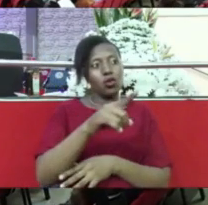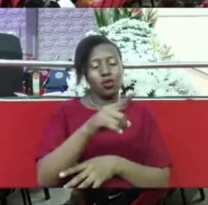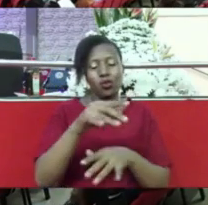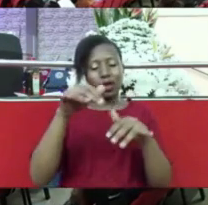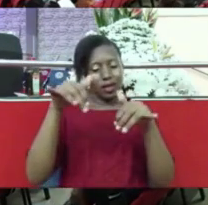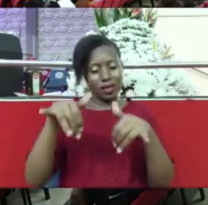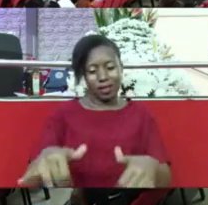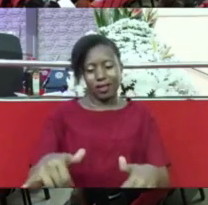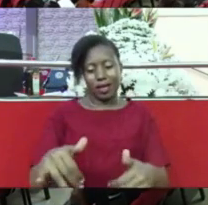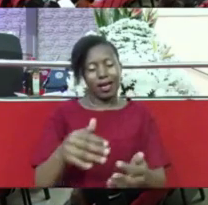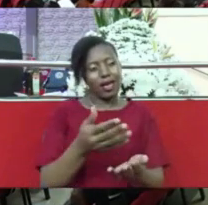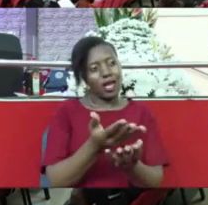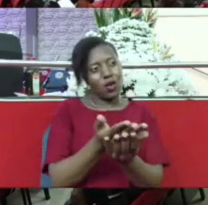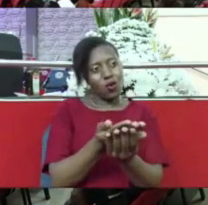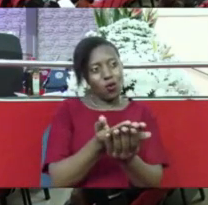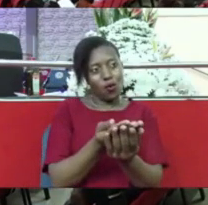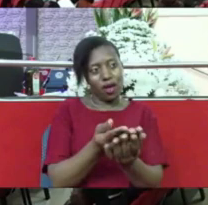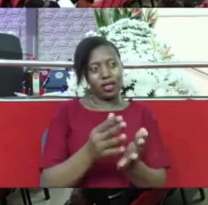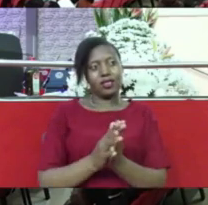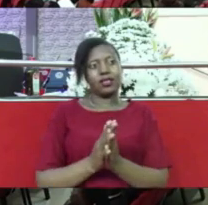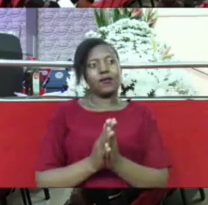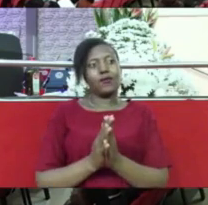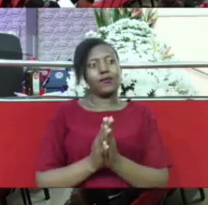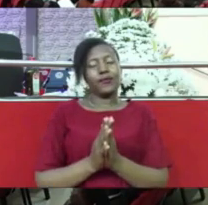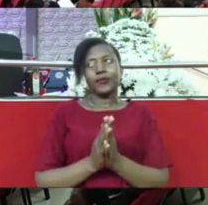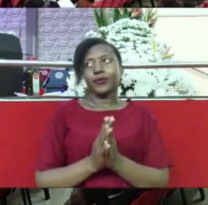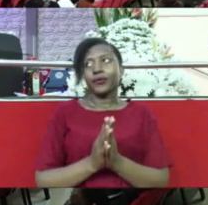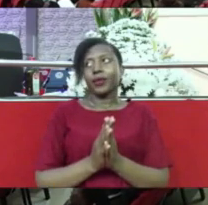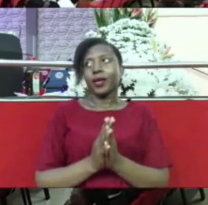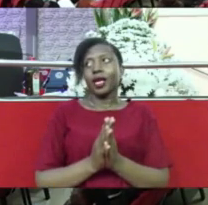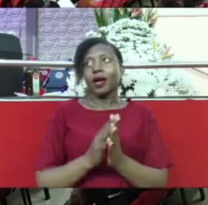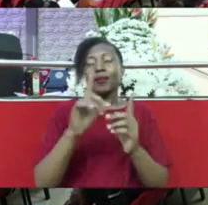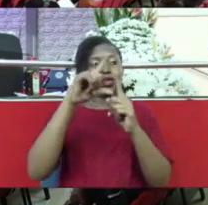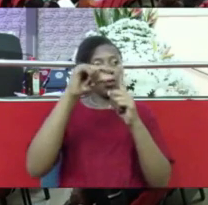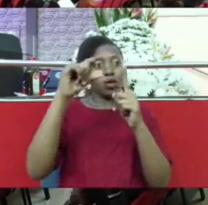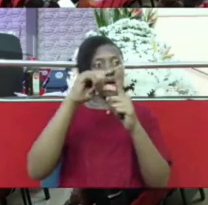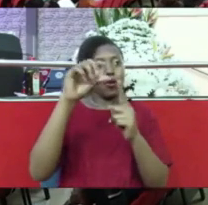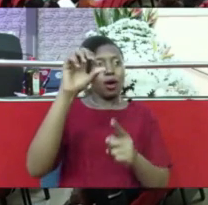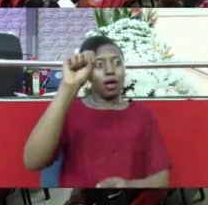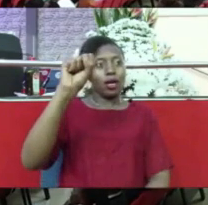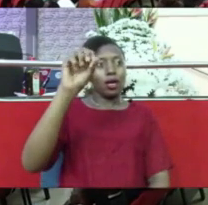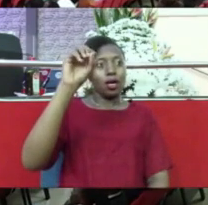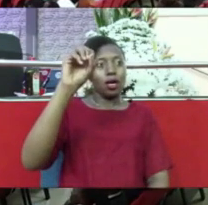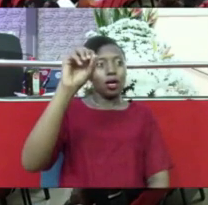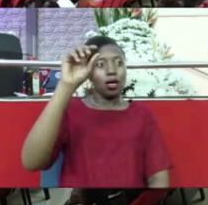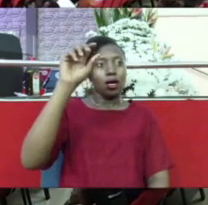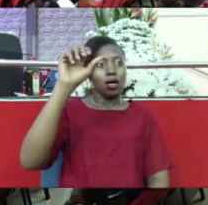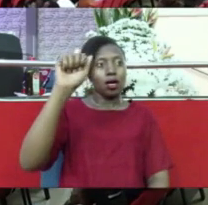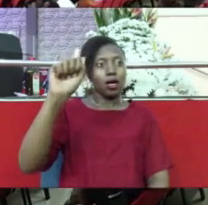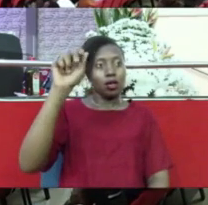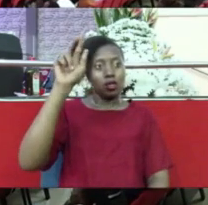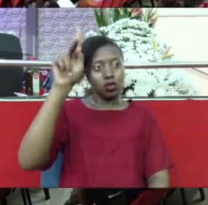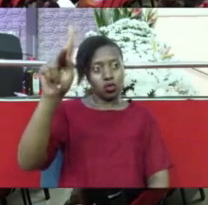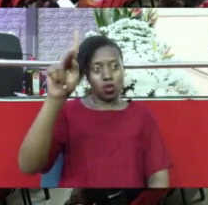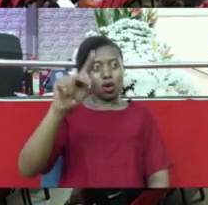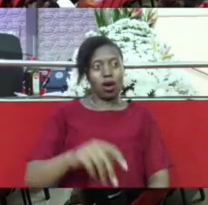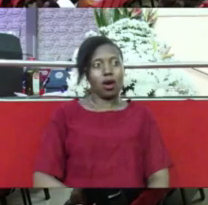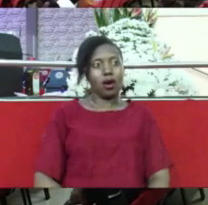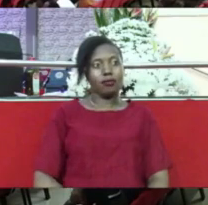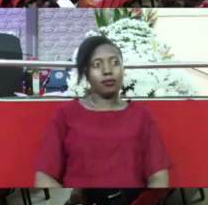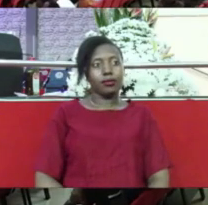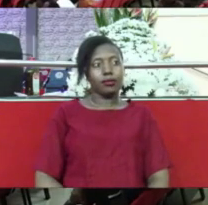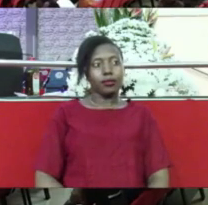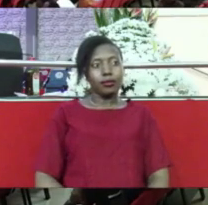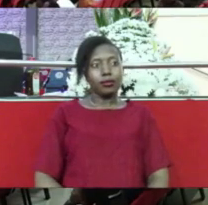remain moisturized. Utapata kuwa na unyevu. That word soak. Ile neno la kujiweka ndani. S O A K.